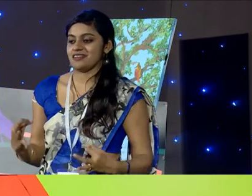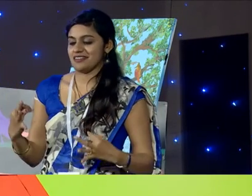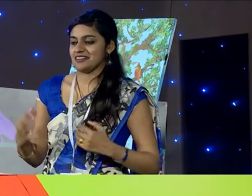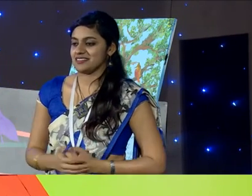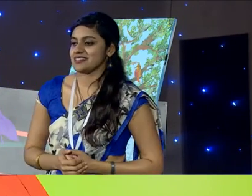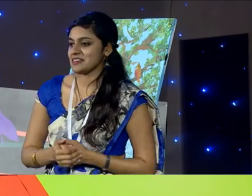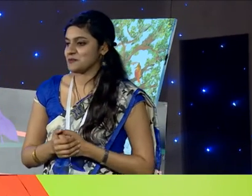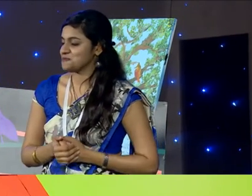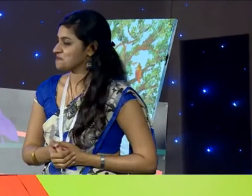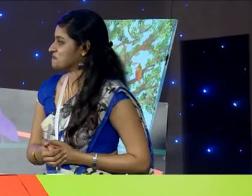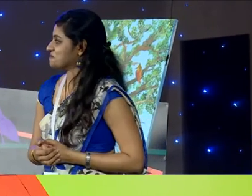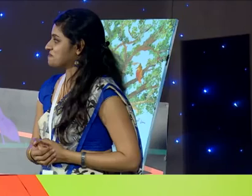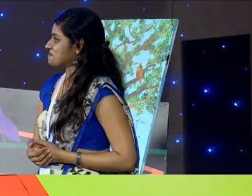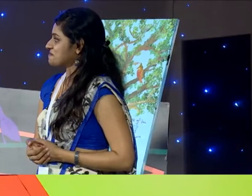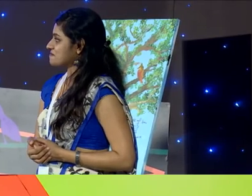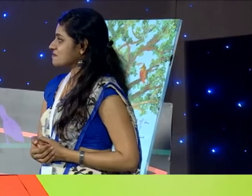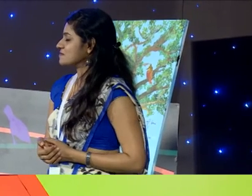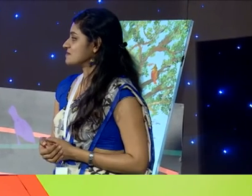thank you.